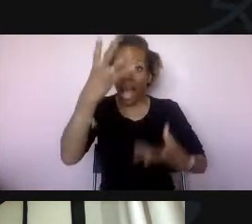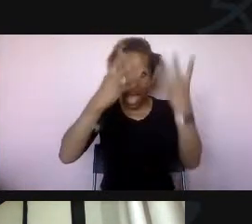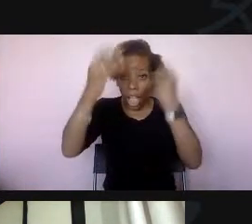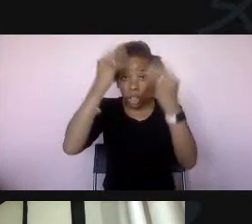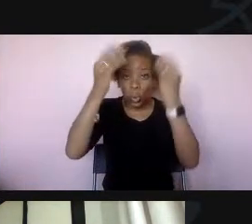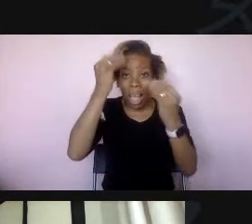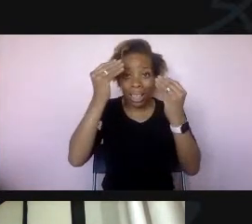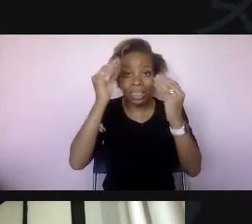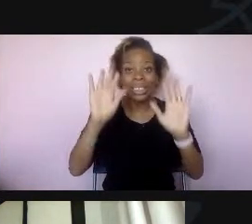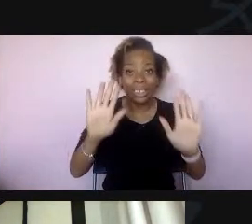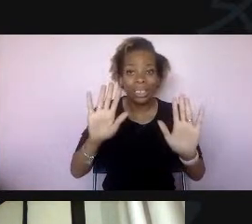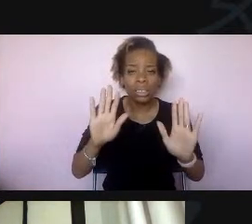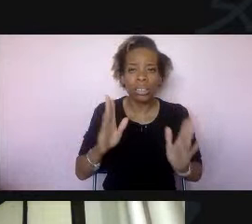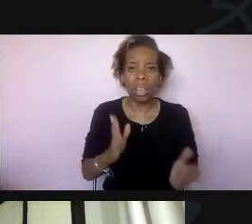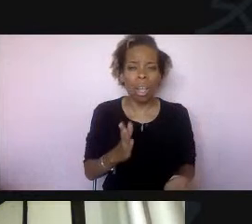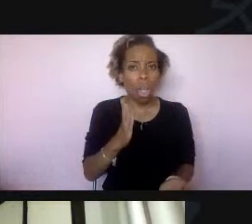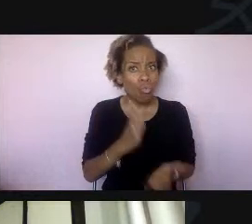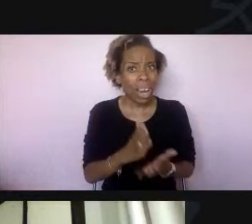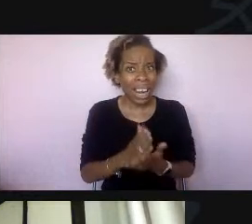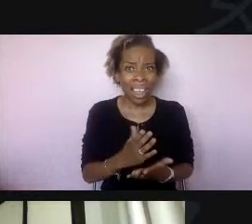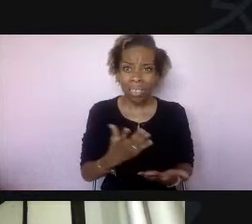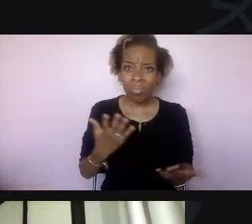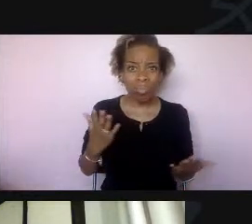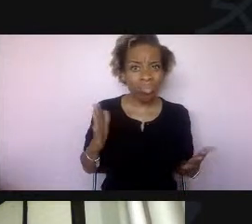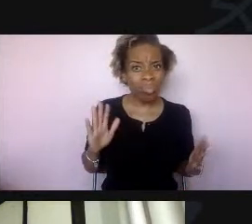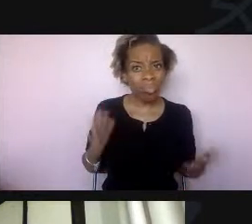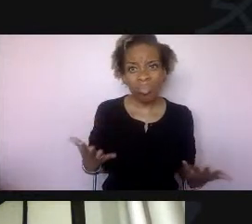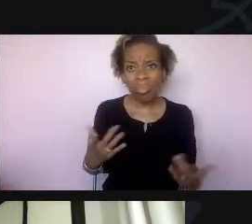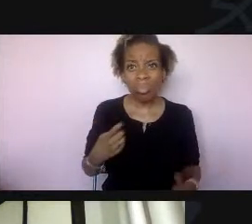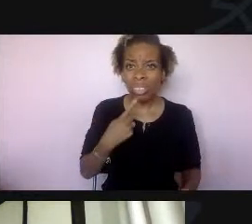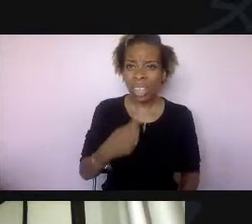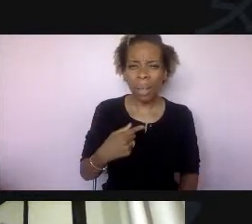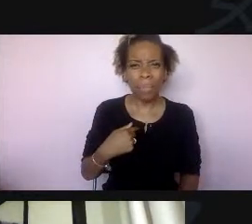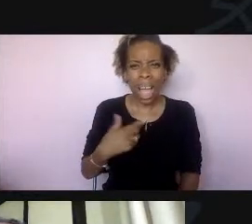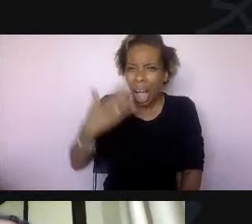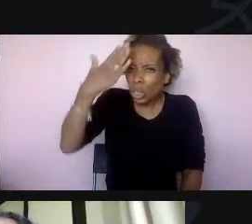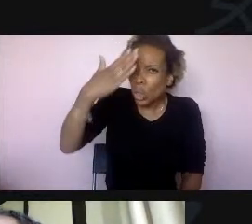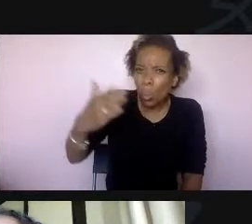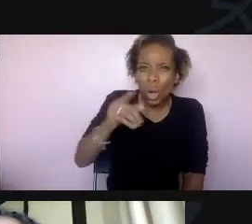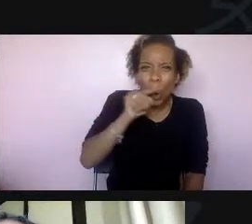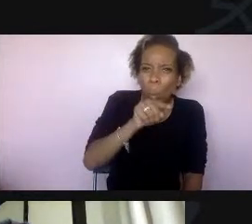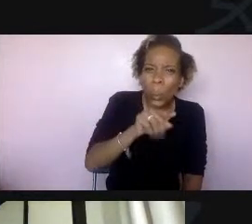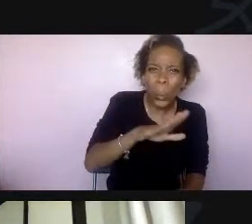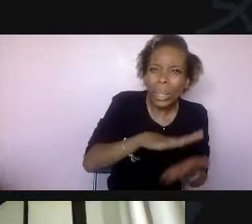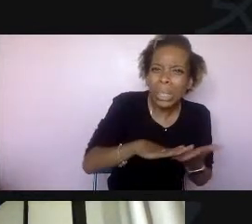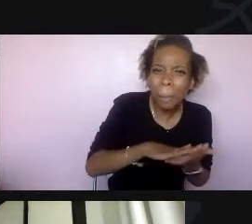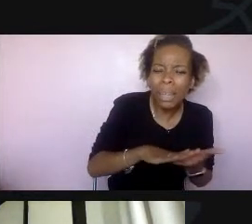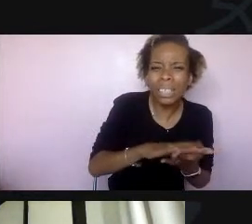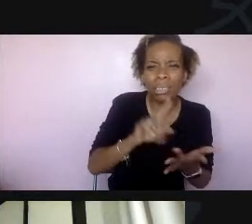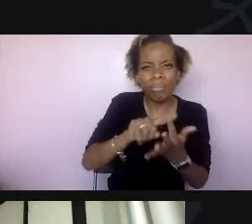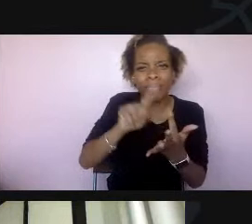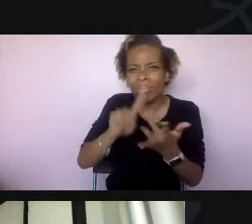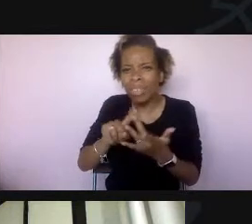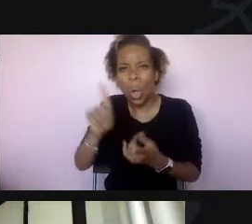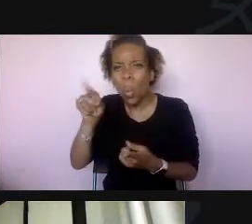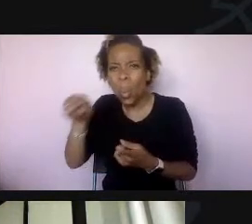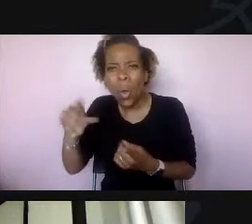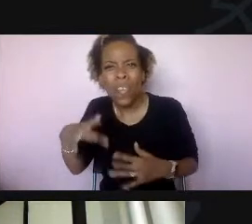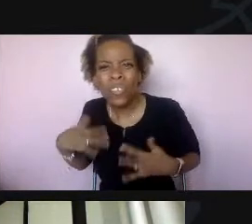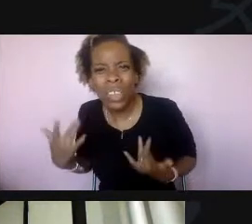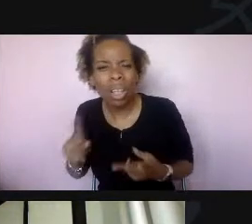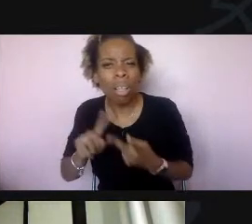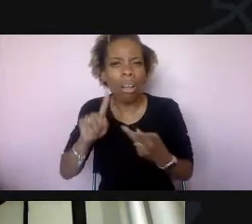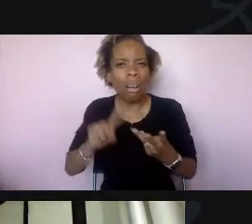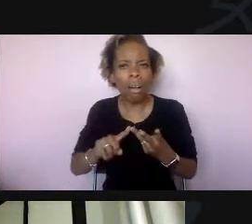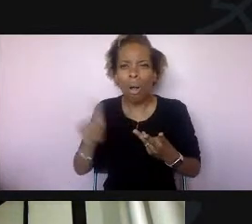really, really say, do you know what? I don't know what that means. I don't know what I'm feeling. I don't know what that is. Because I